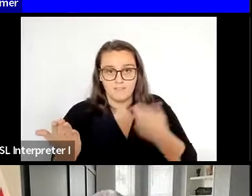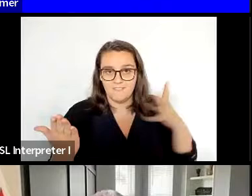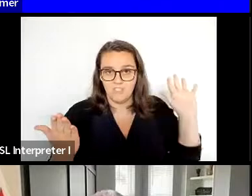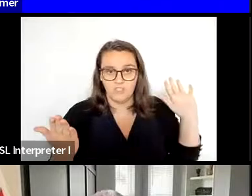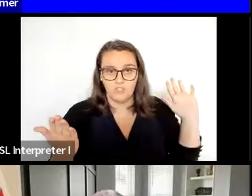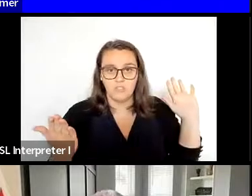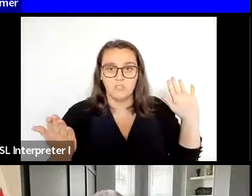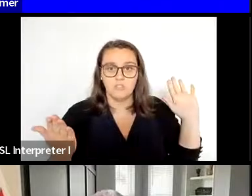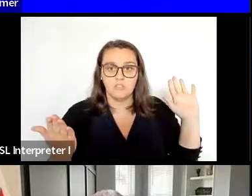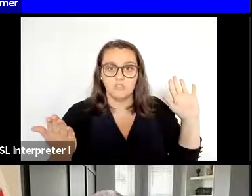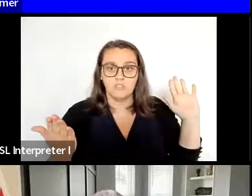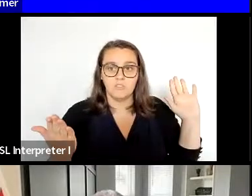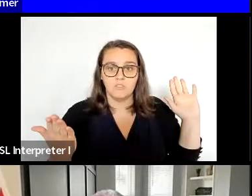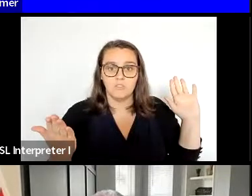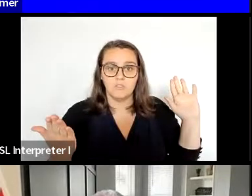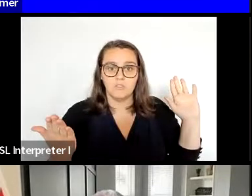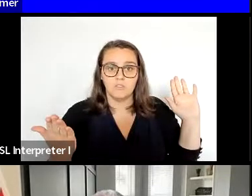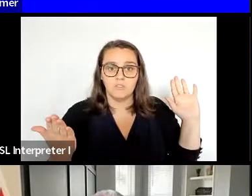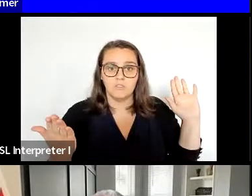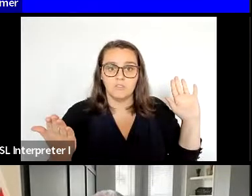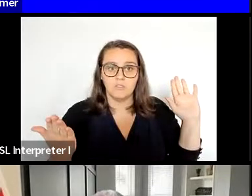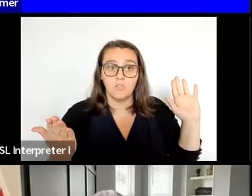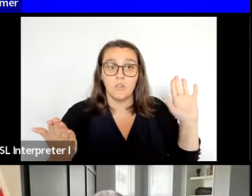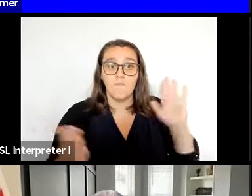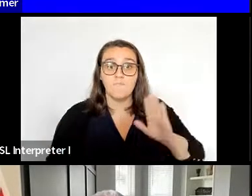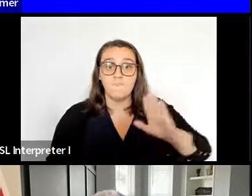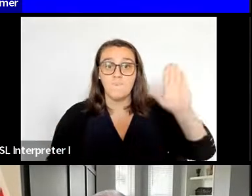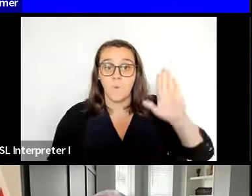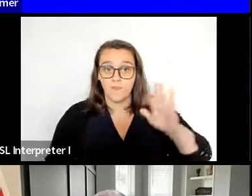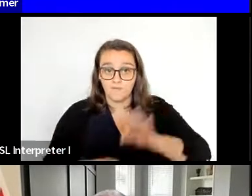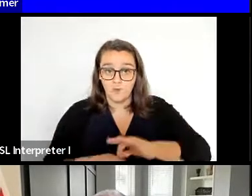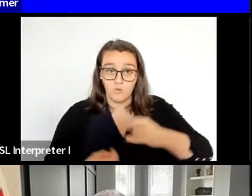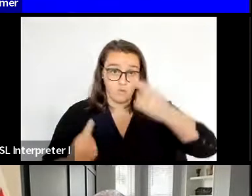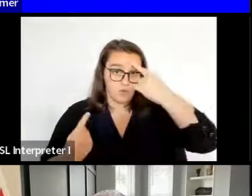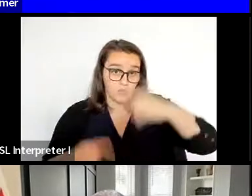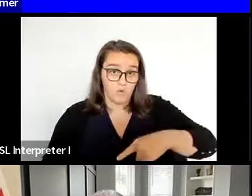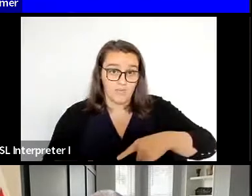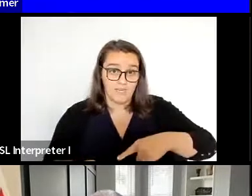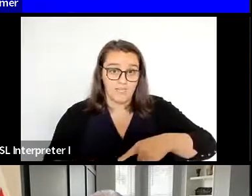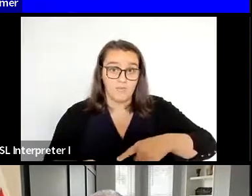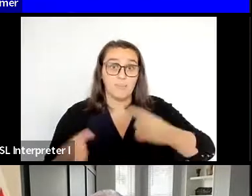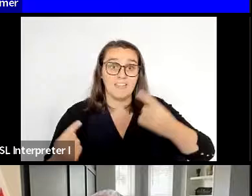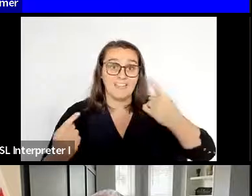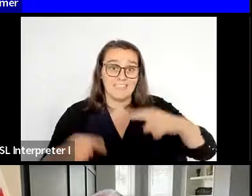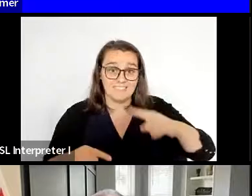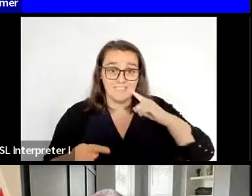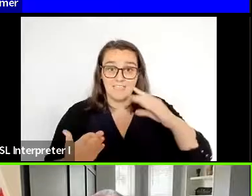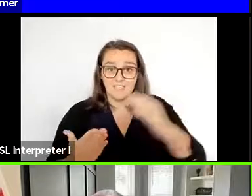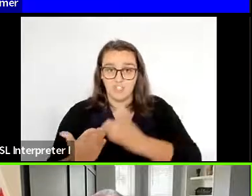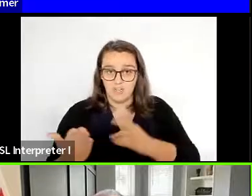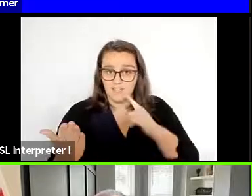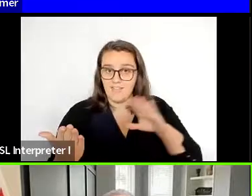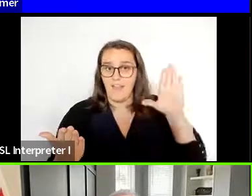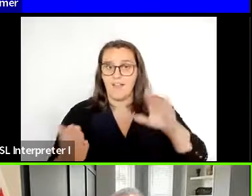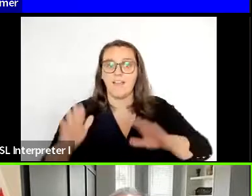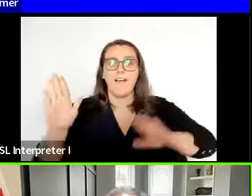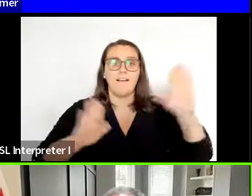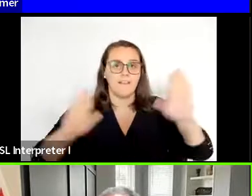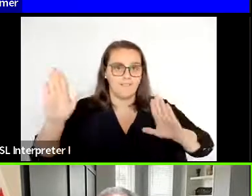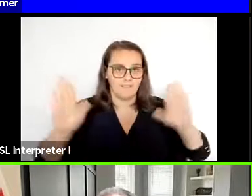Can't be discussion on the consent agenda. By voice vote, all those in favor of the consent agenda, please say aye. Aye.